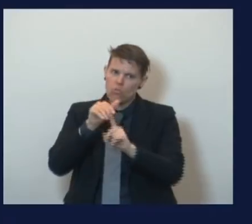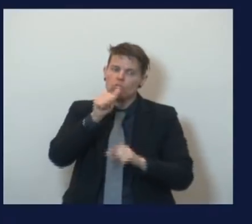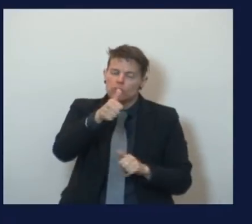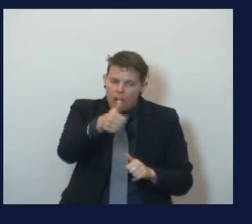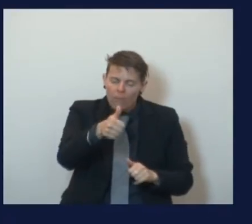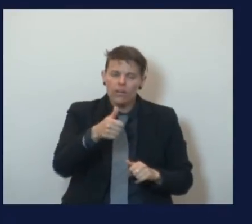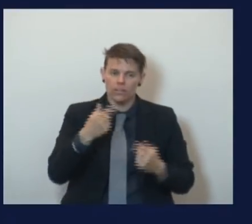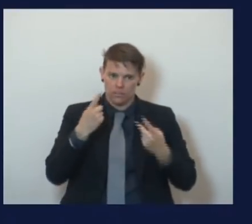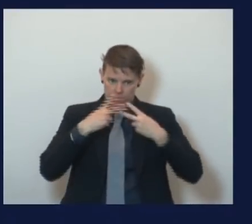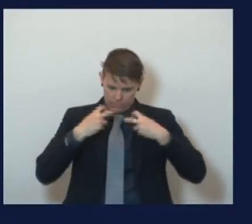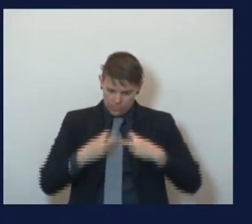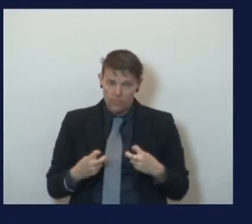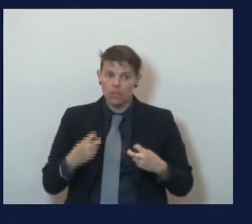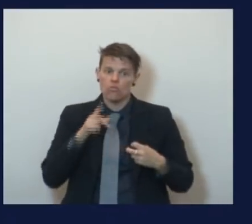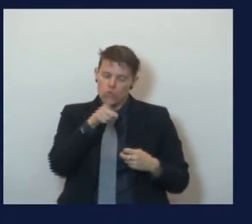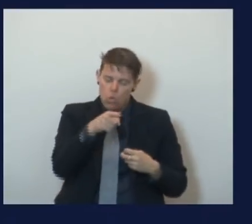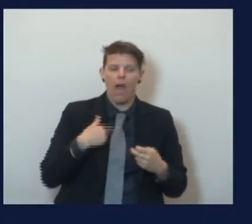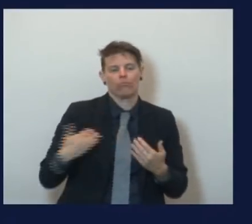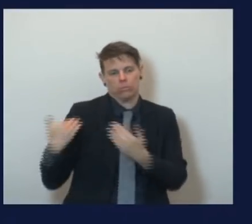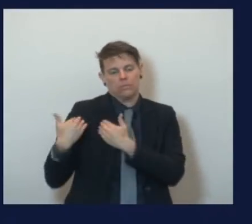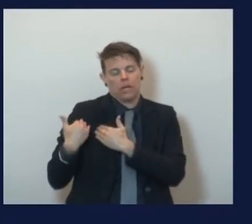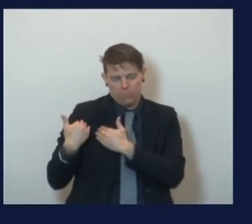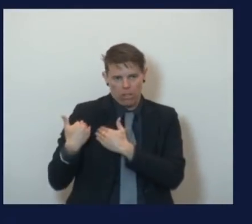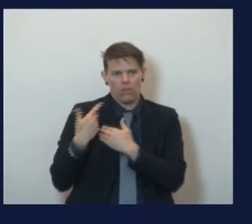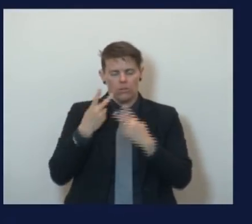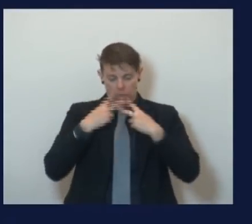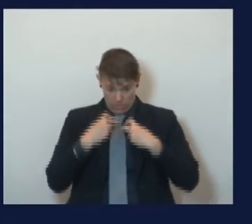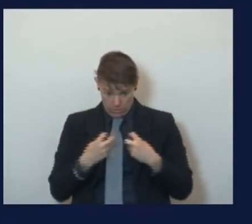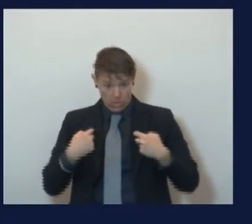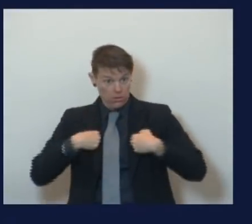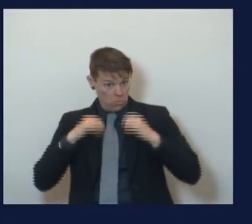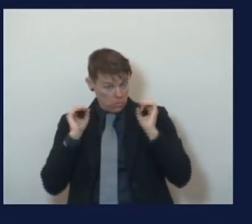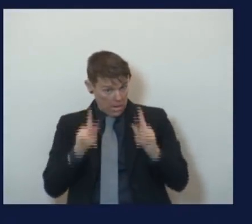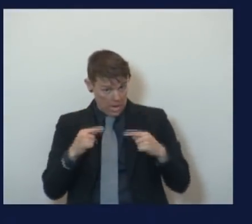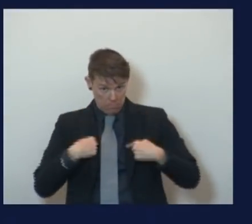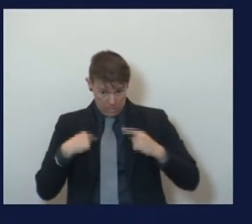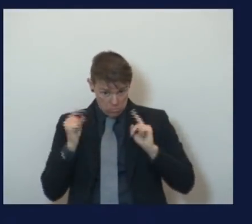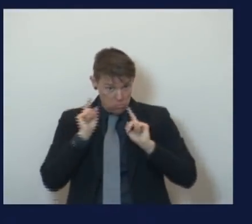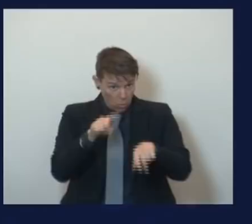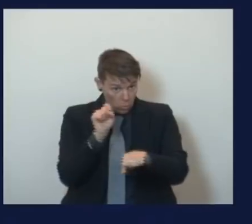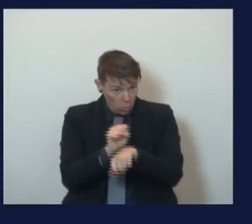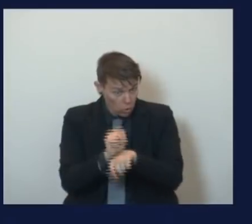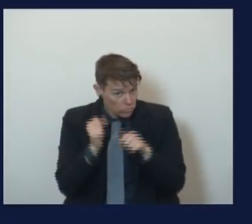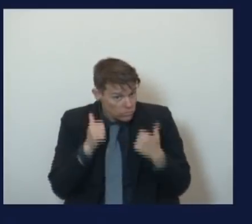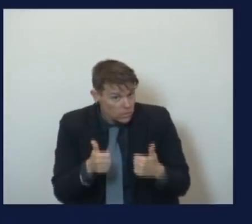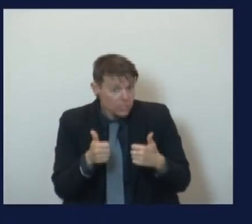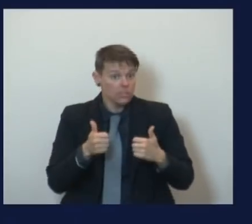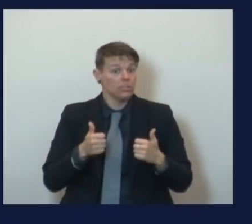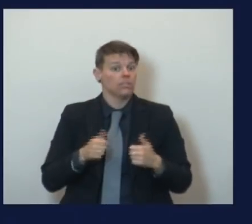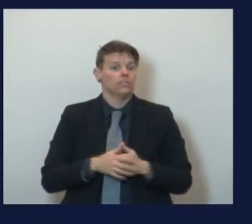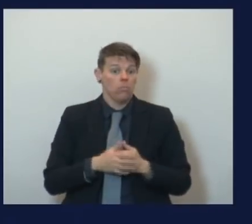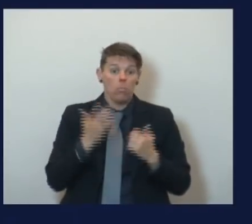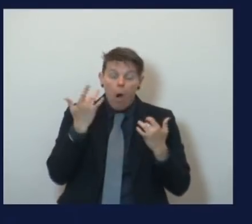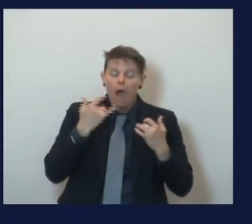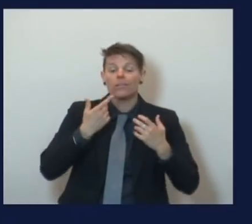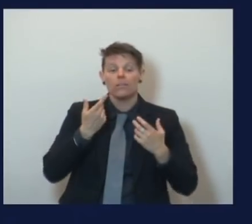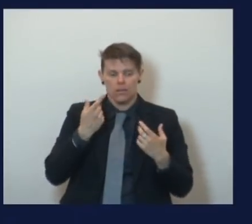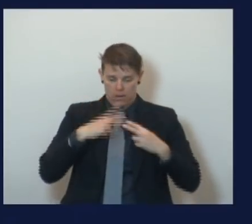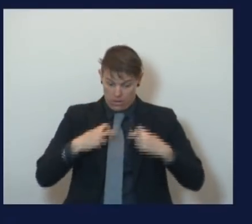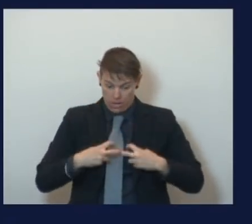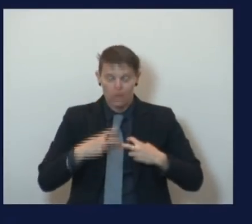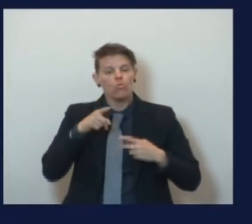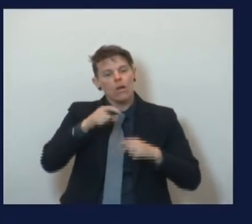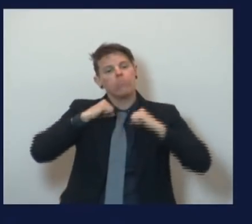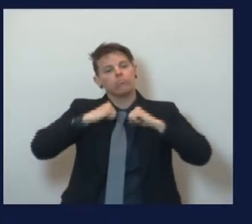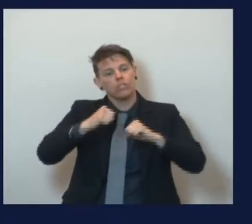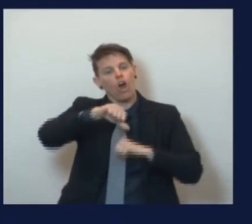responsibility before they enter the workplace to do everything they can to safeguard everybody else. Again, most importantly, you must